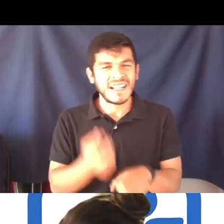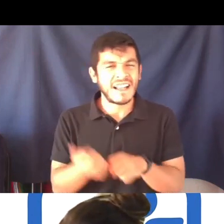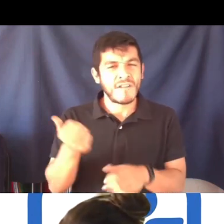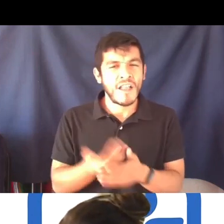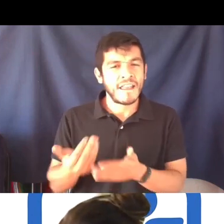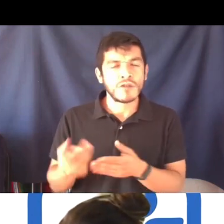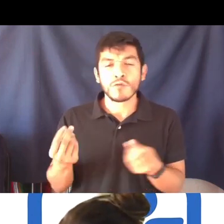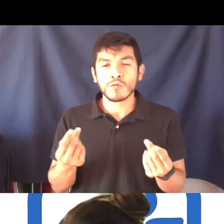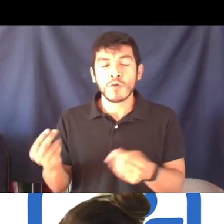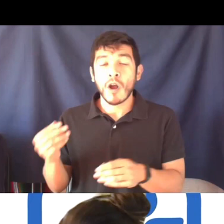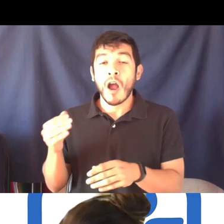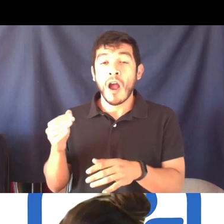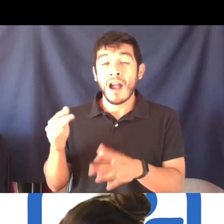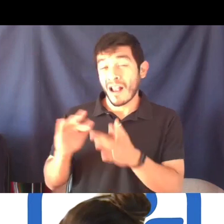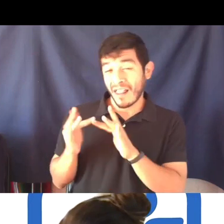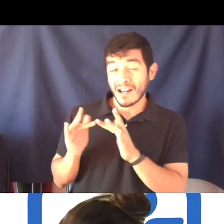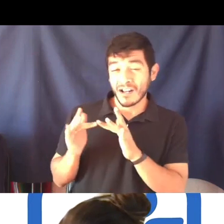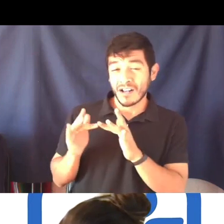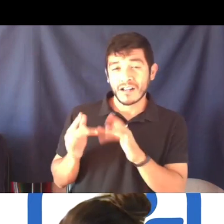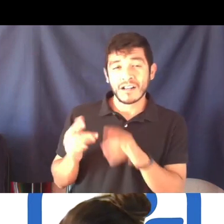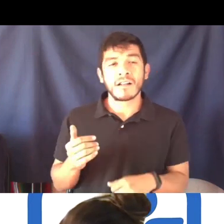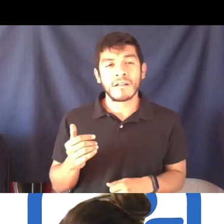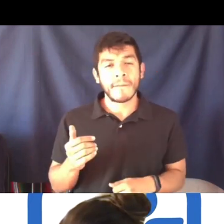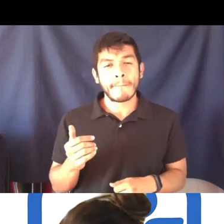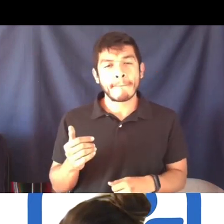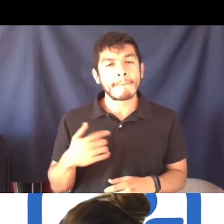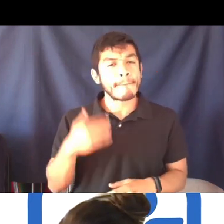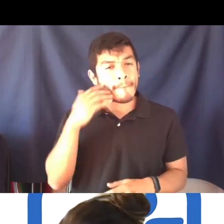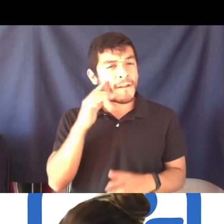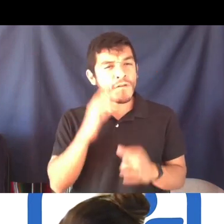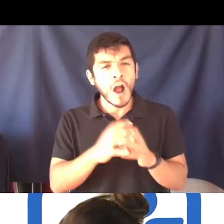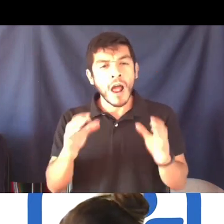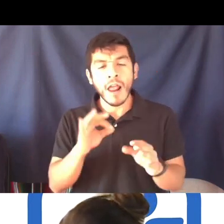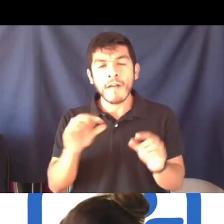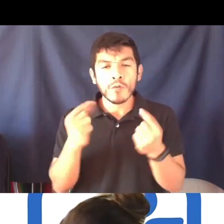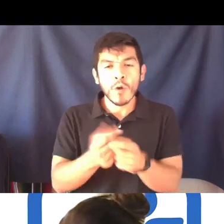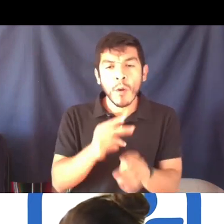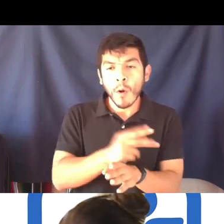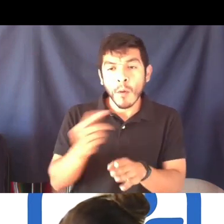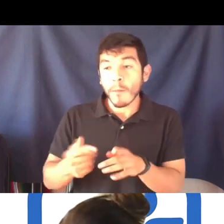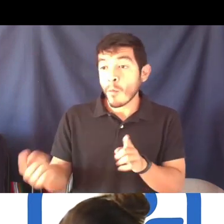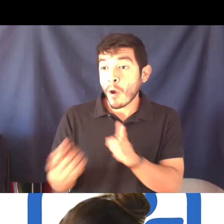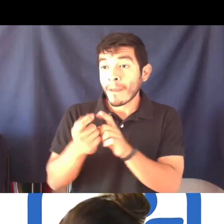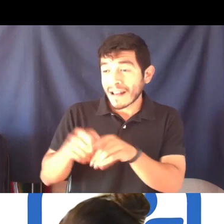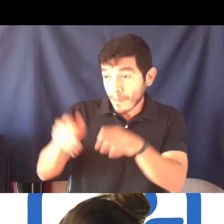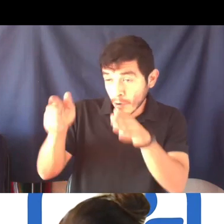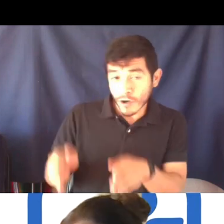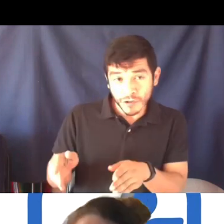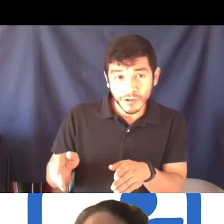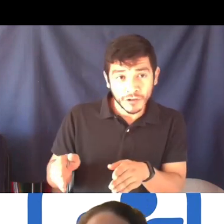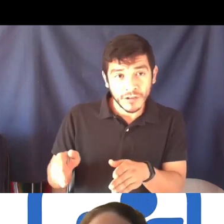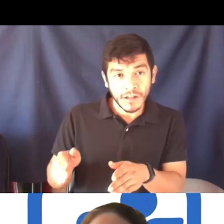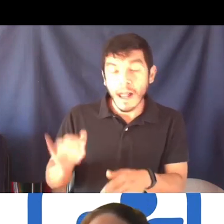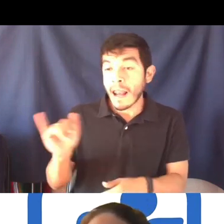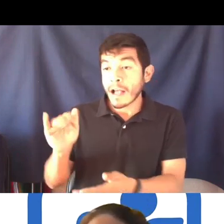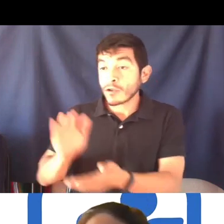do virtually. I know that for a lot of group programs that we're meeting in person, say at a school